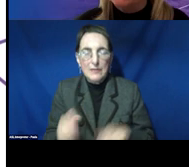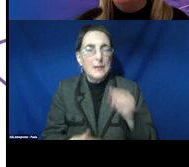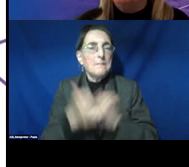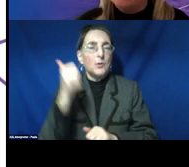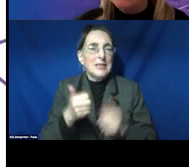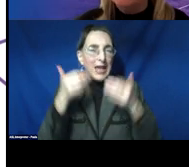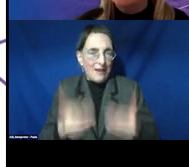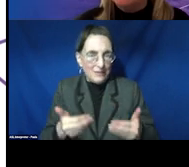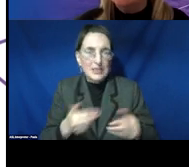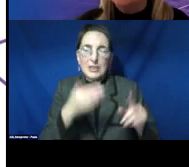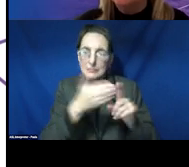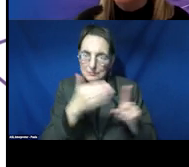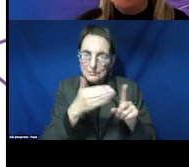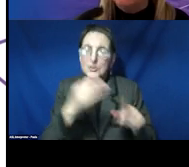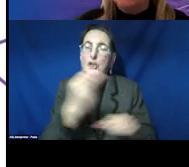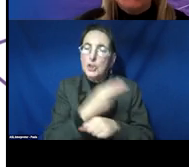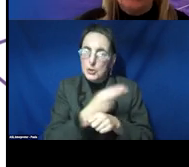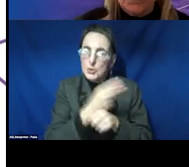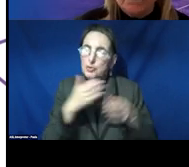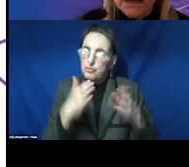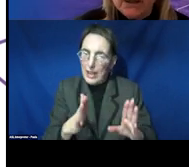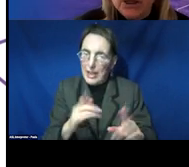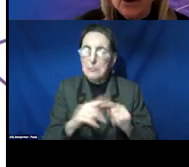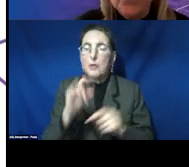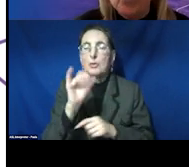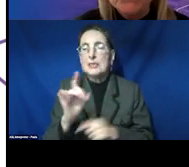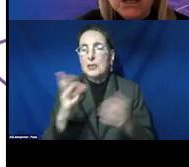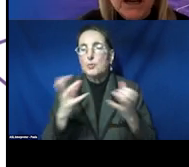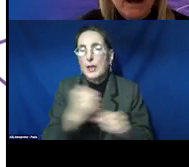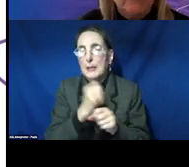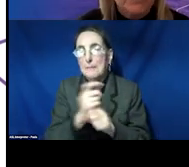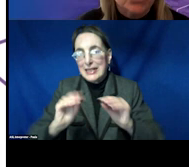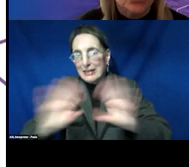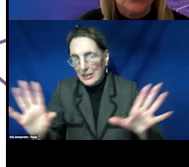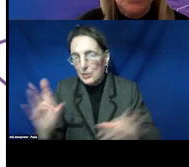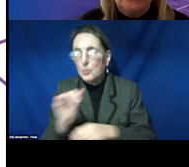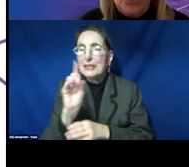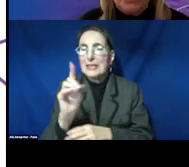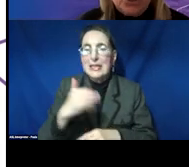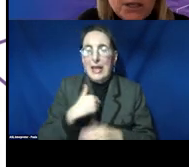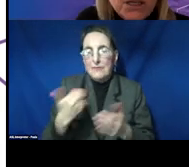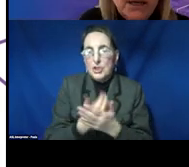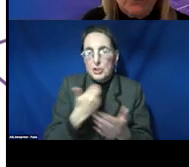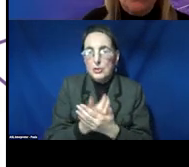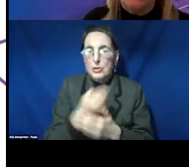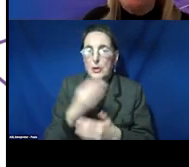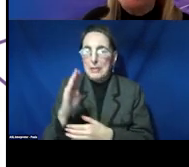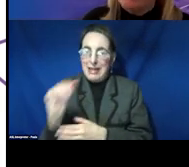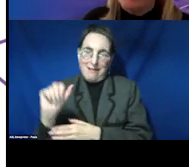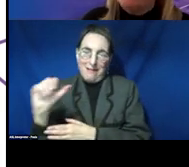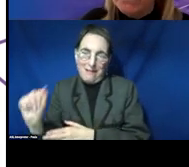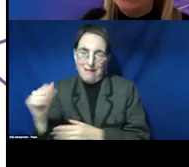heavily utilized vehicle, but we did want to make it clear that we did have this new broad agency